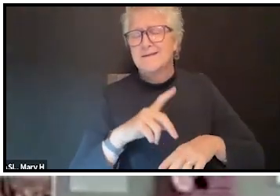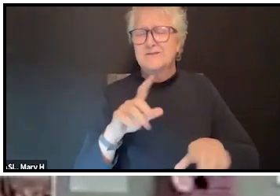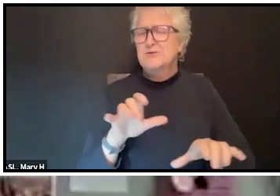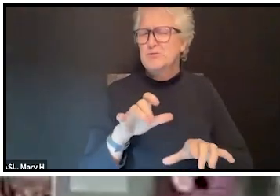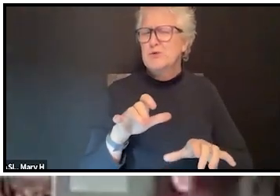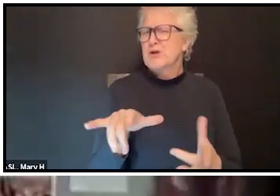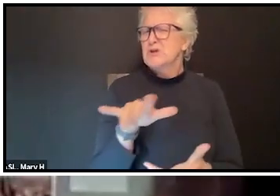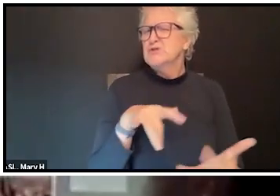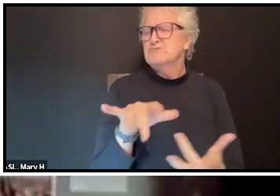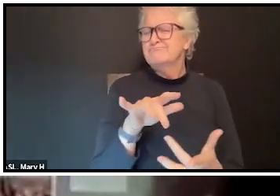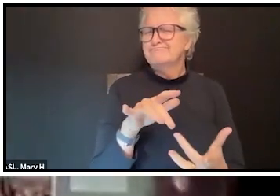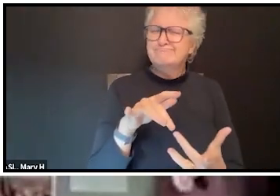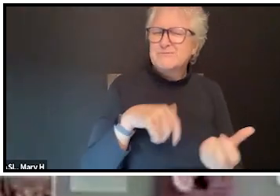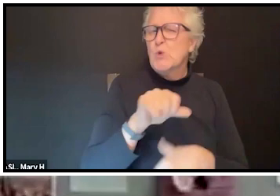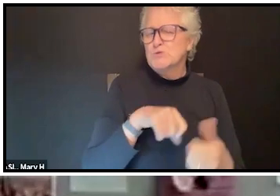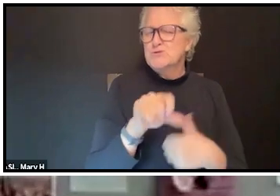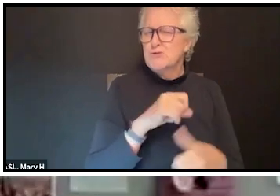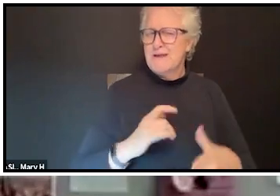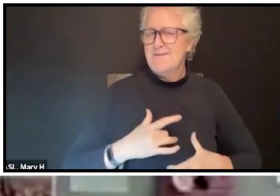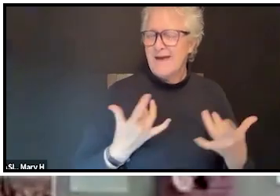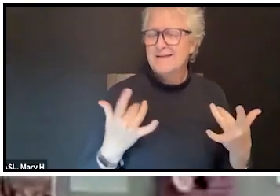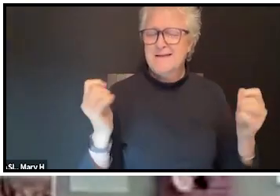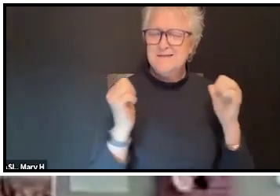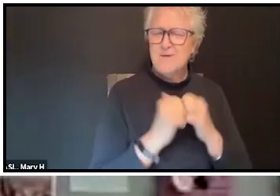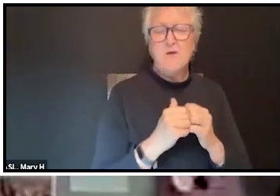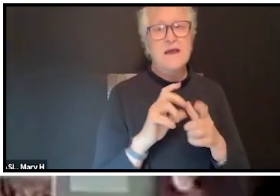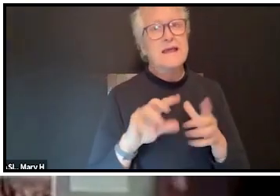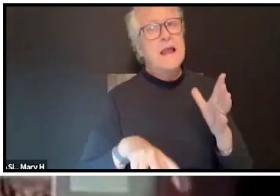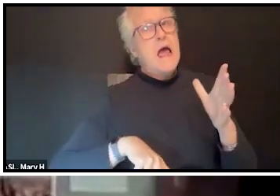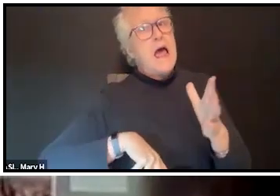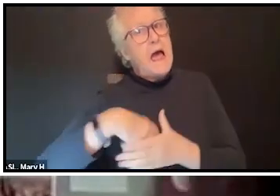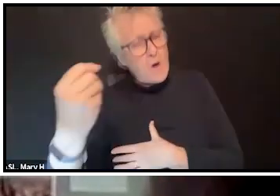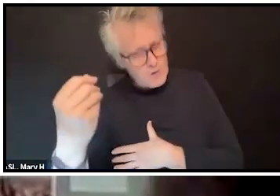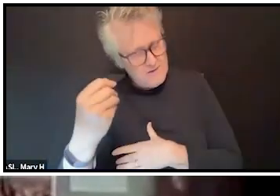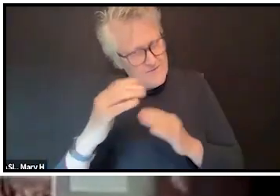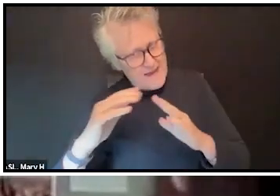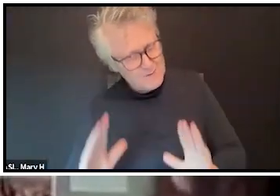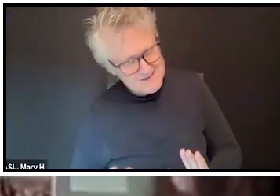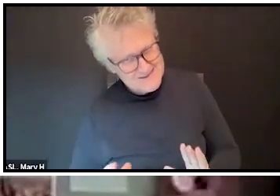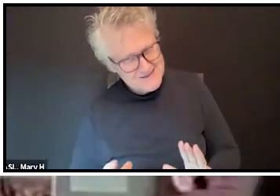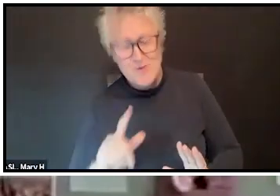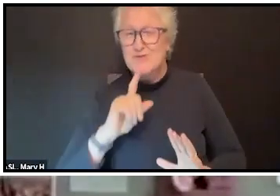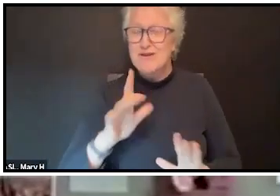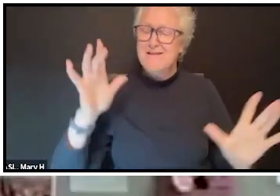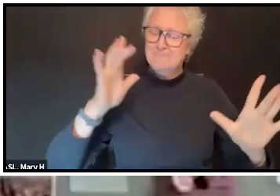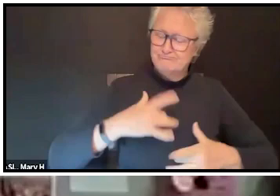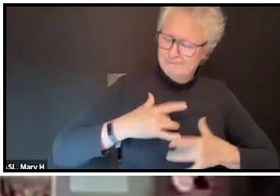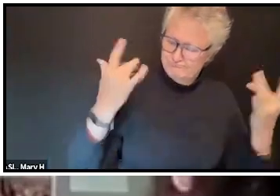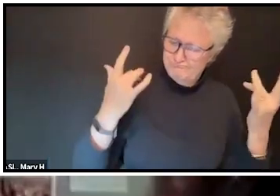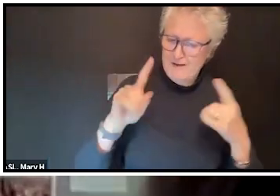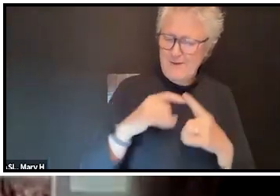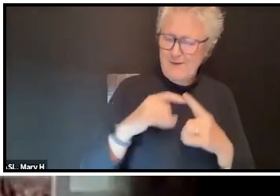and get together and get out of the house. So we're really excited about that. Some